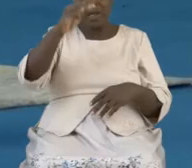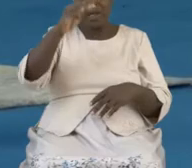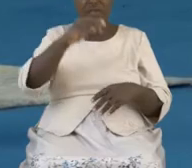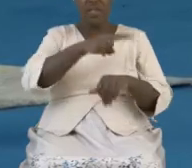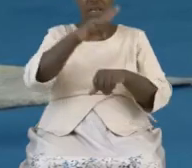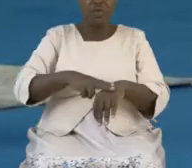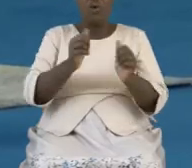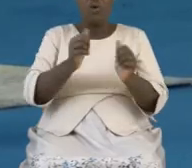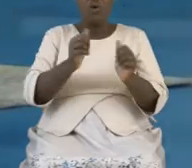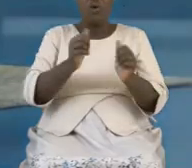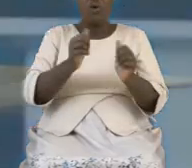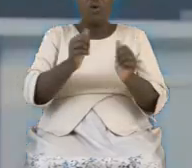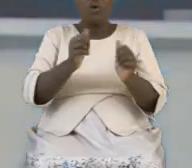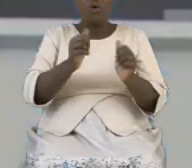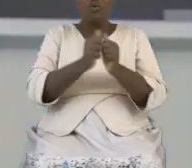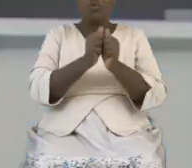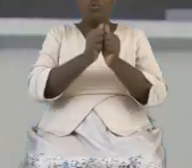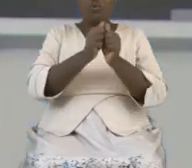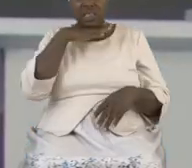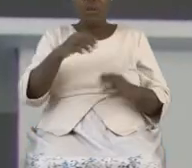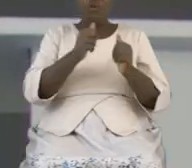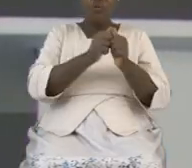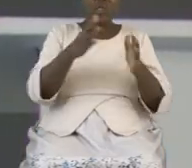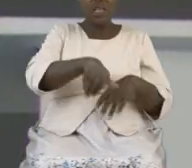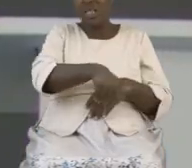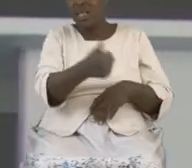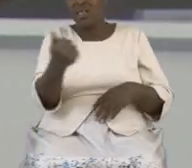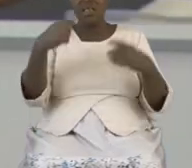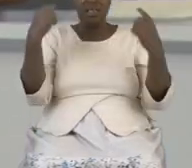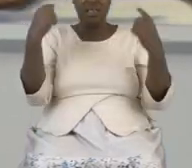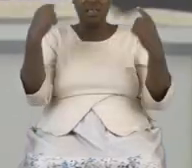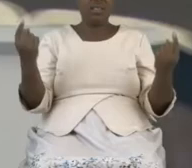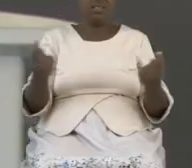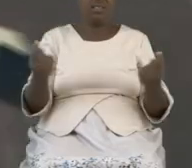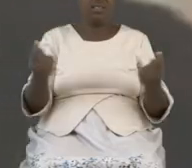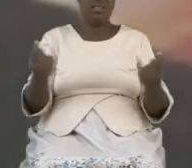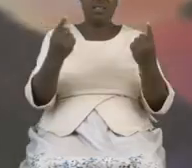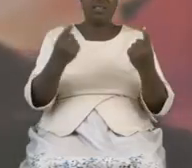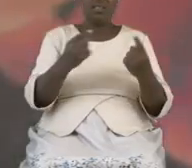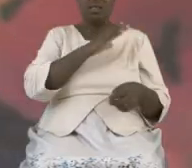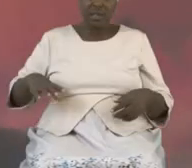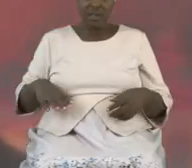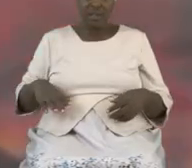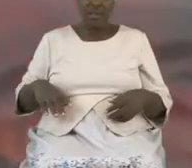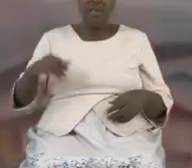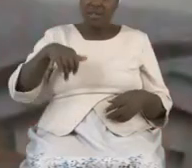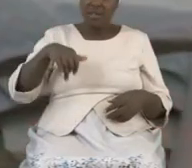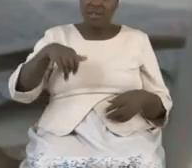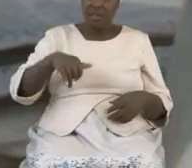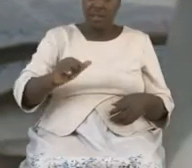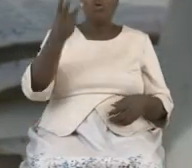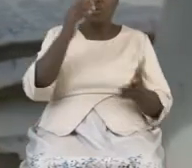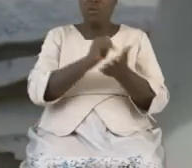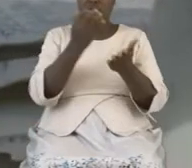depravity, without any known sin, Christ still was crucified.